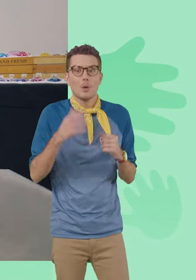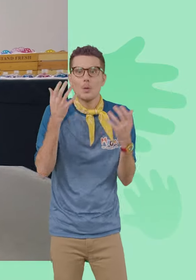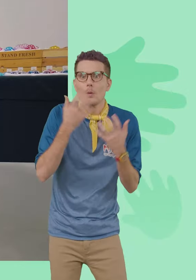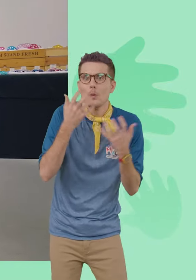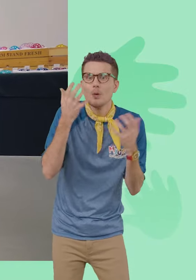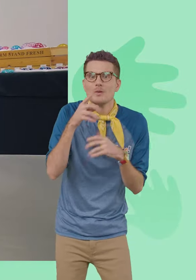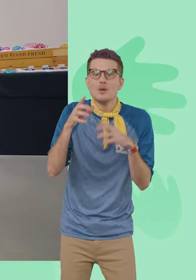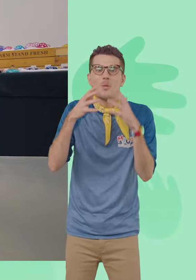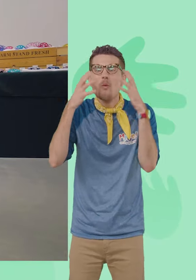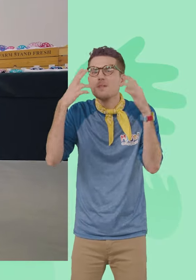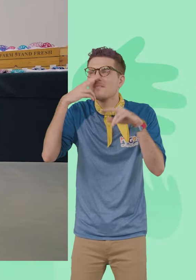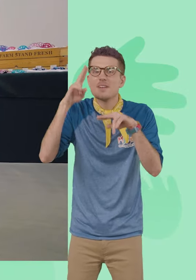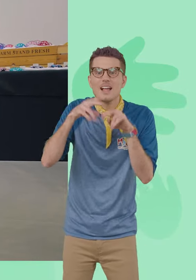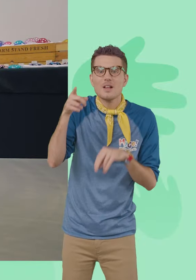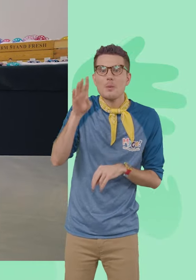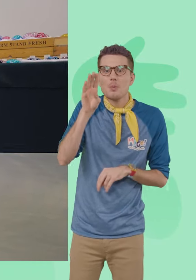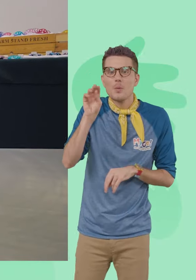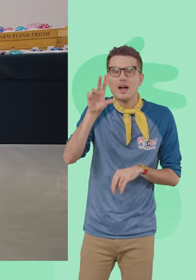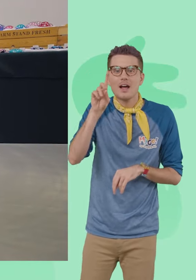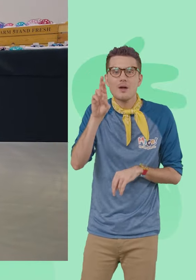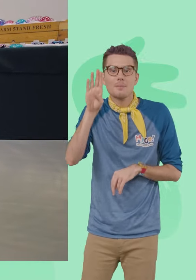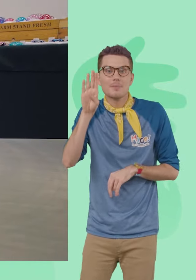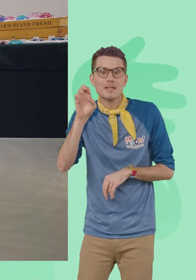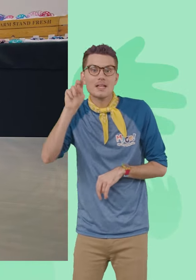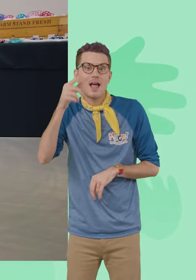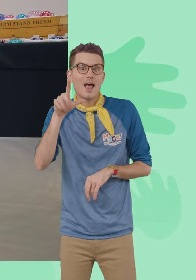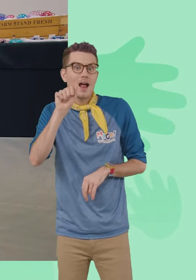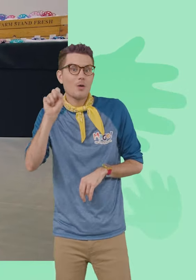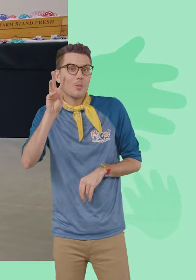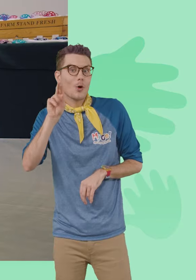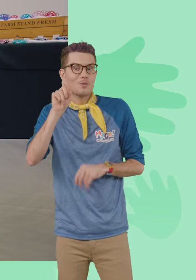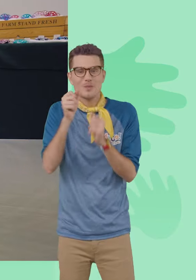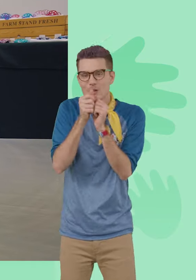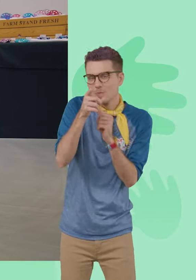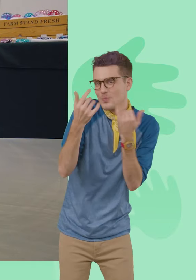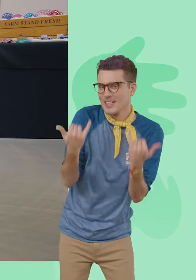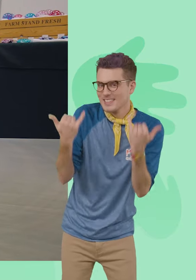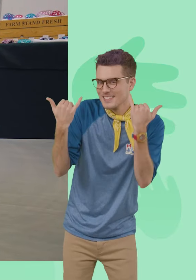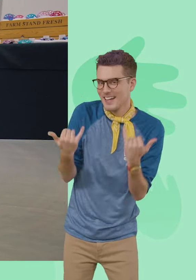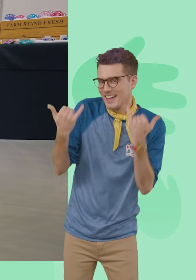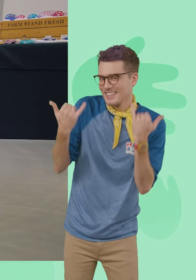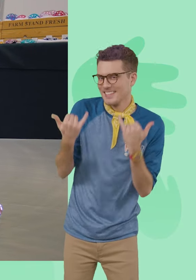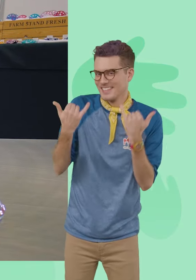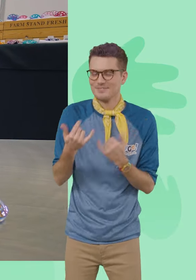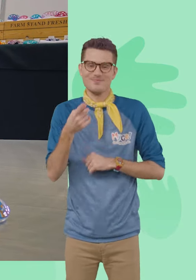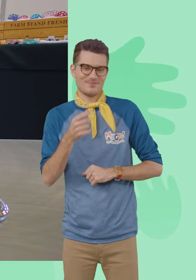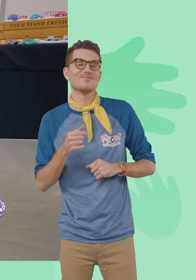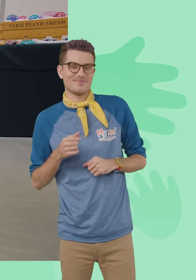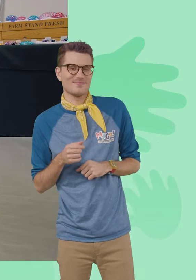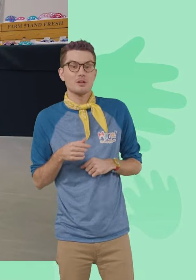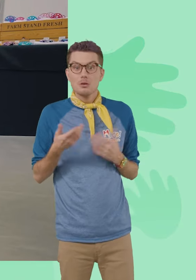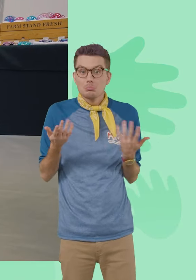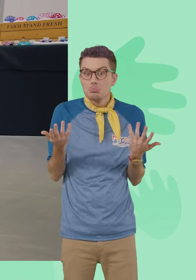Woohoo! That was so much fun at Boulder Bend Glassworks with you today, huh? Did you have fun?